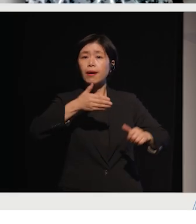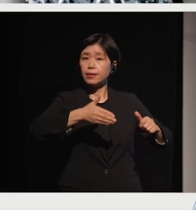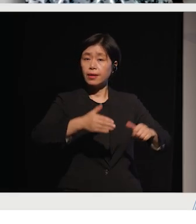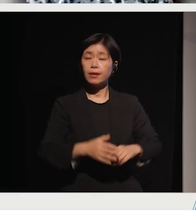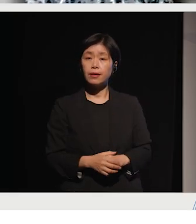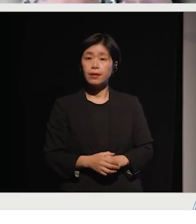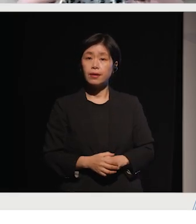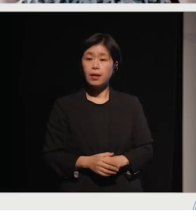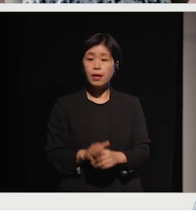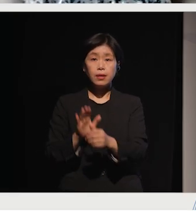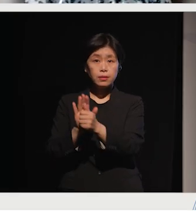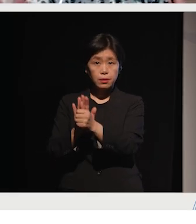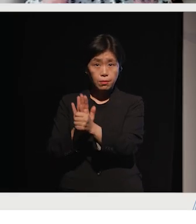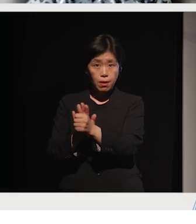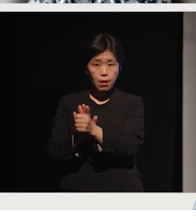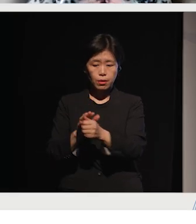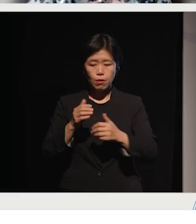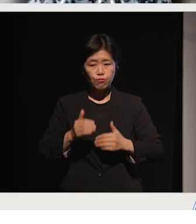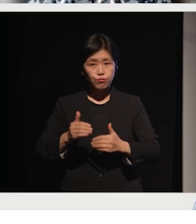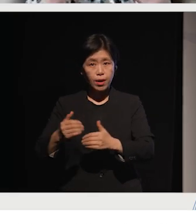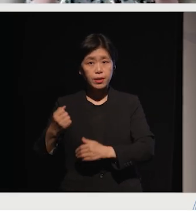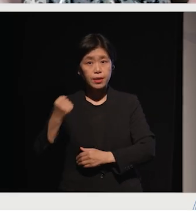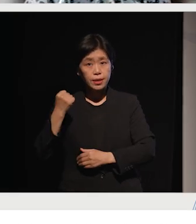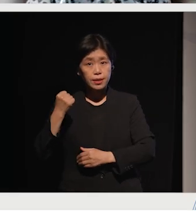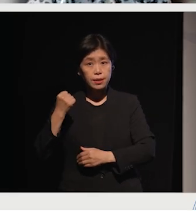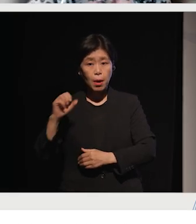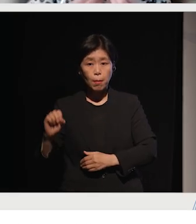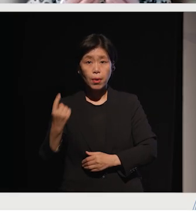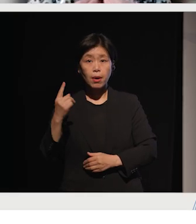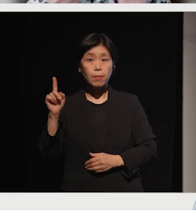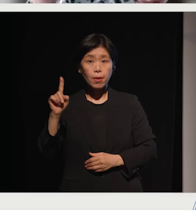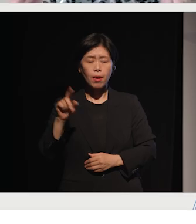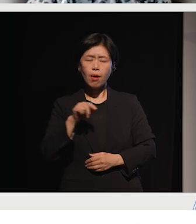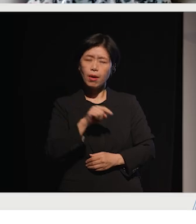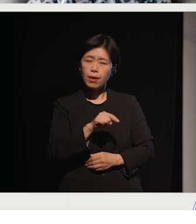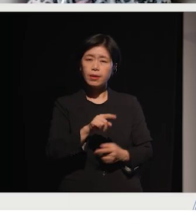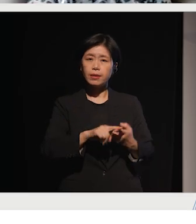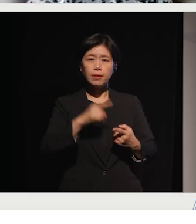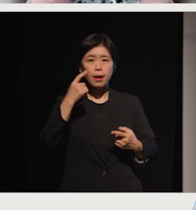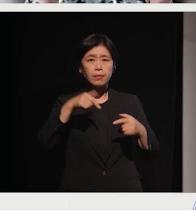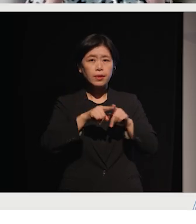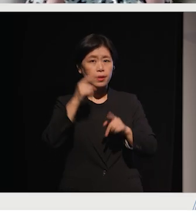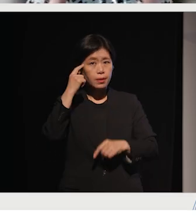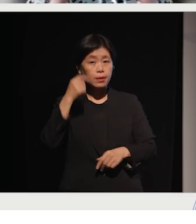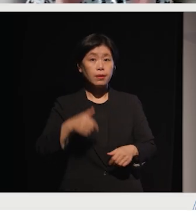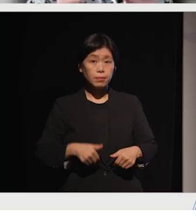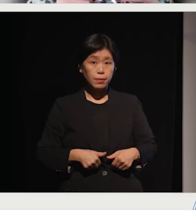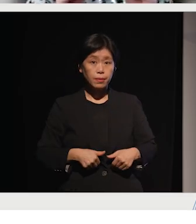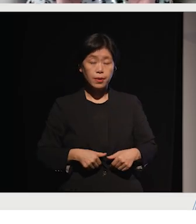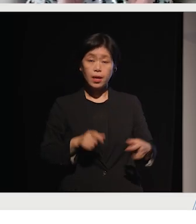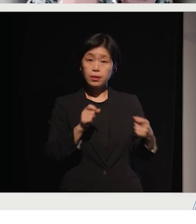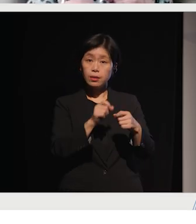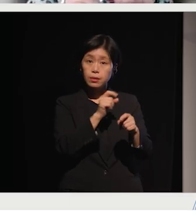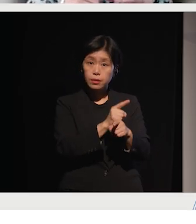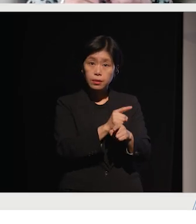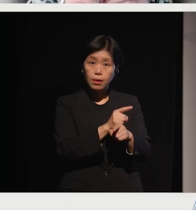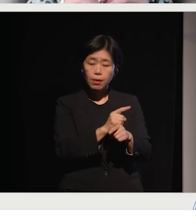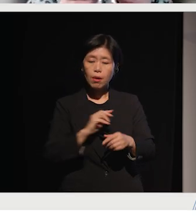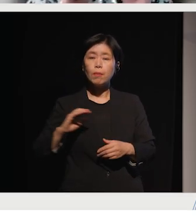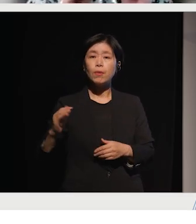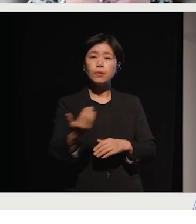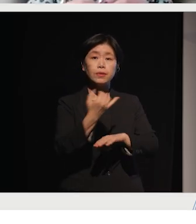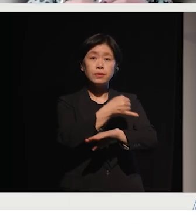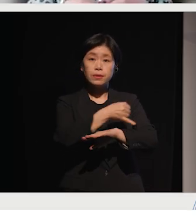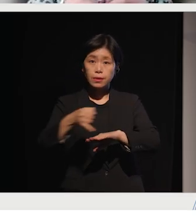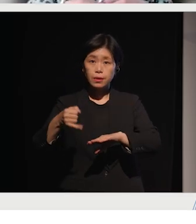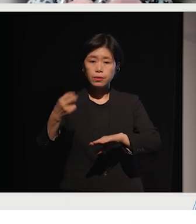about buy-in, how do we create support? How do we create momentum? If you add accessibility